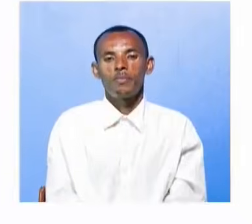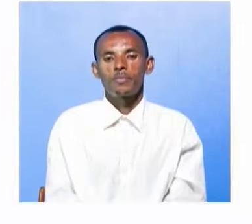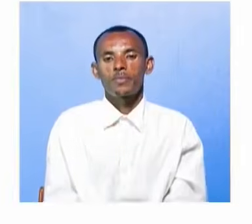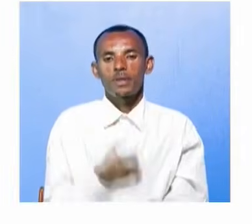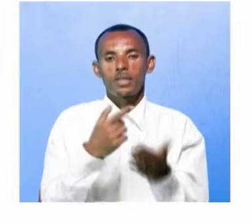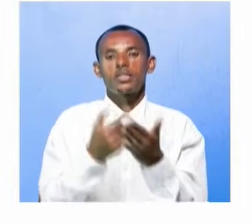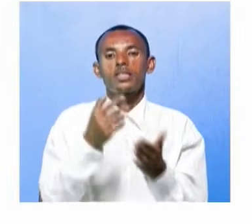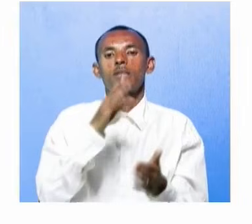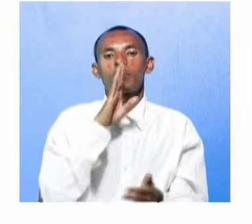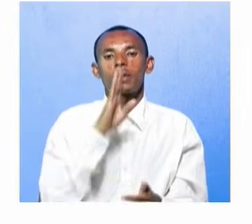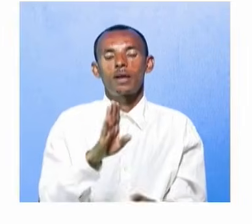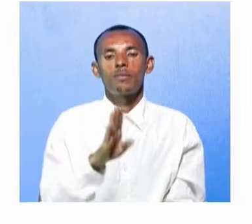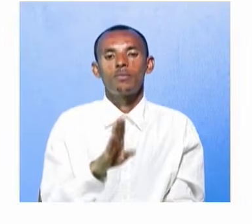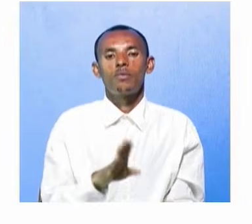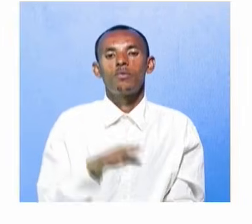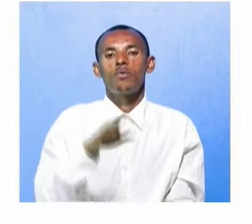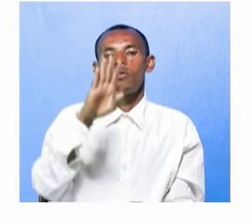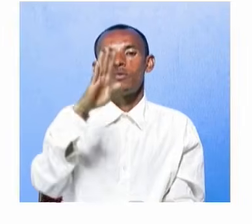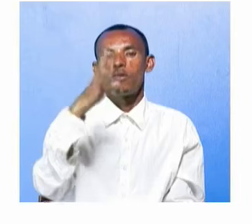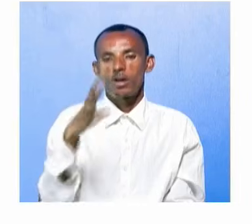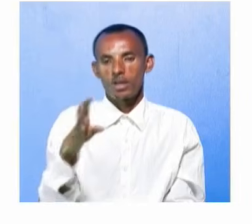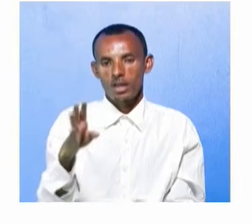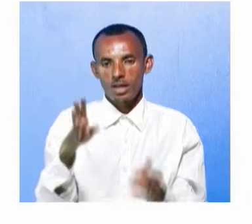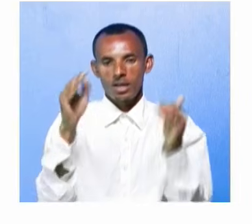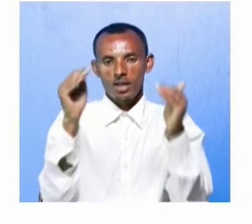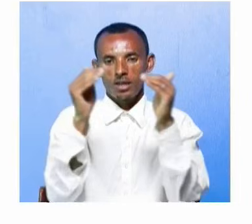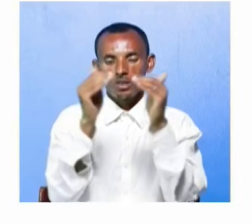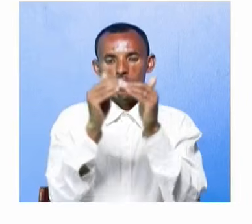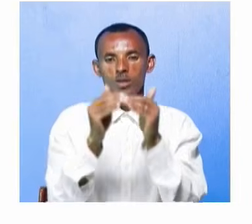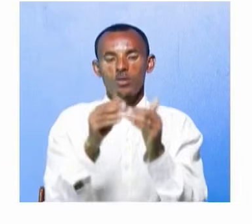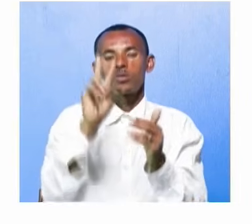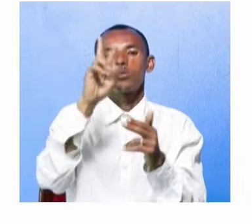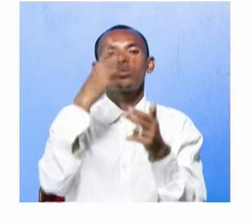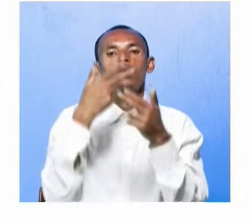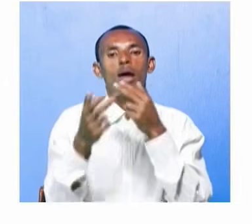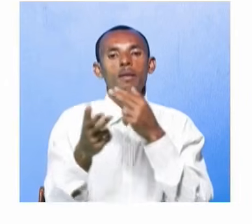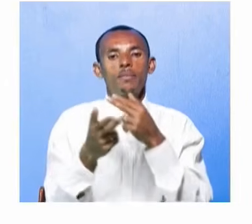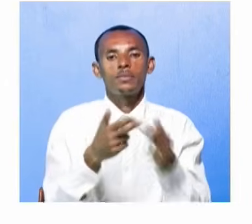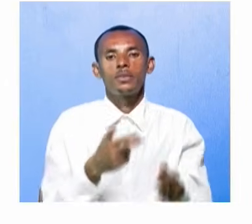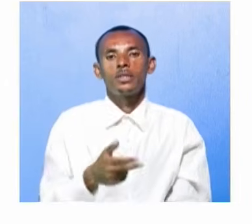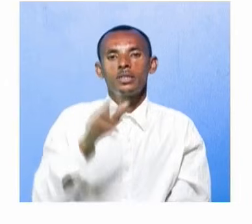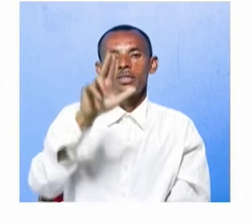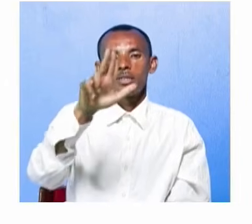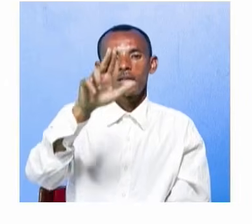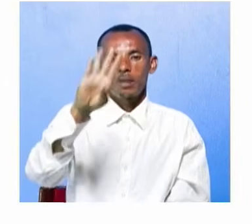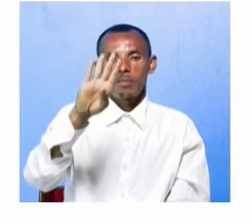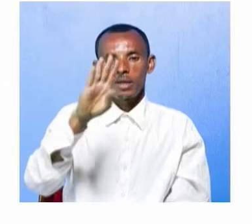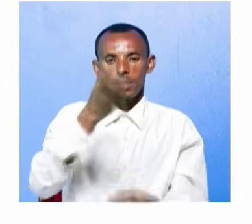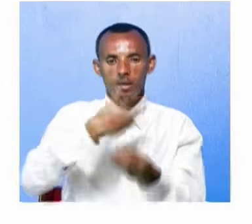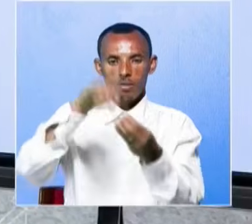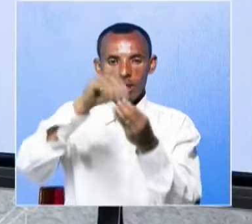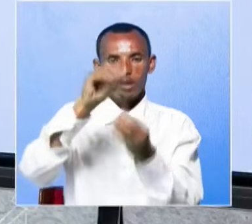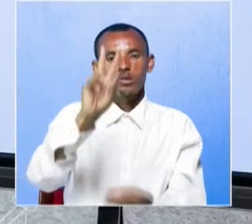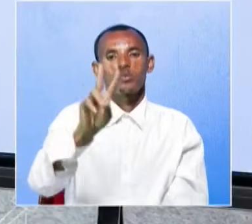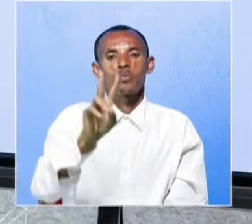this becomes 14 is equal to 2 times 3B plus 2,